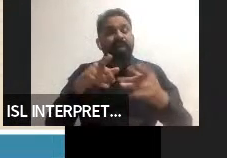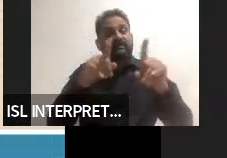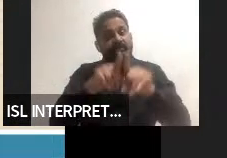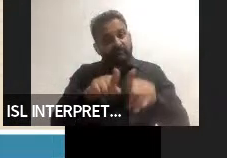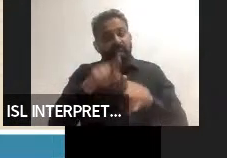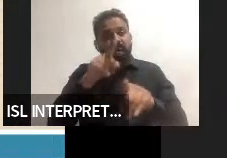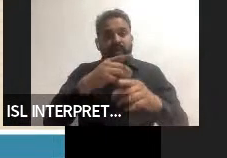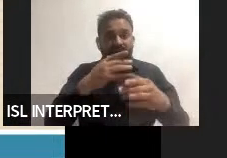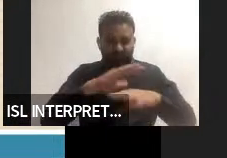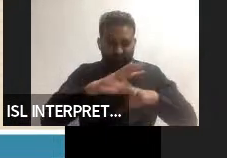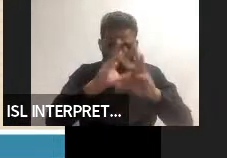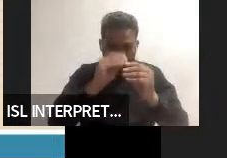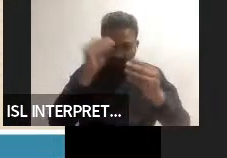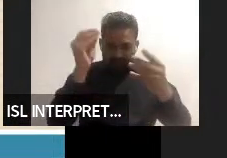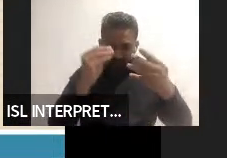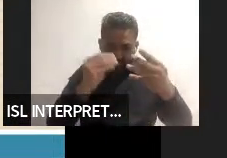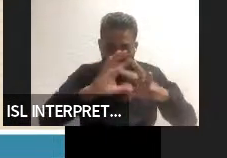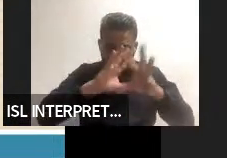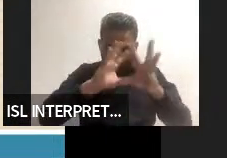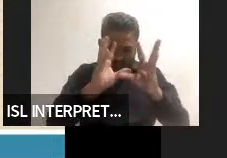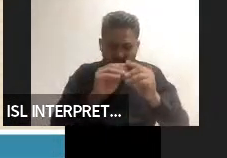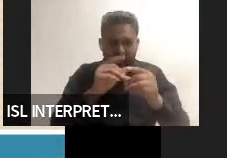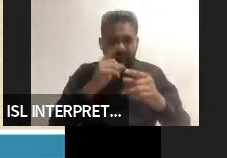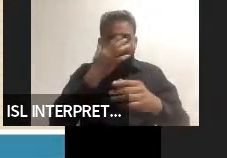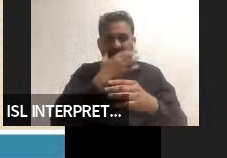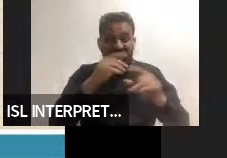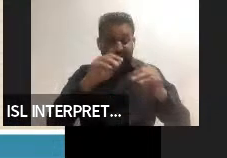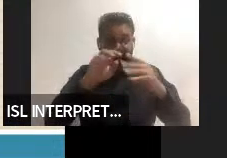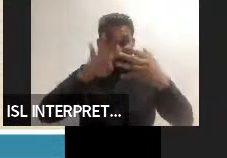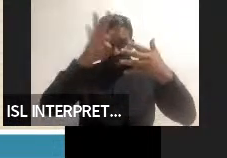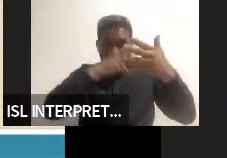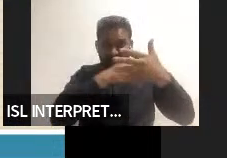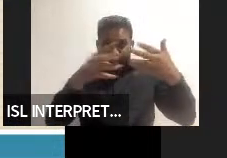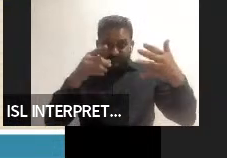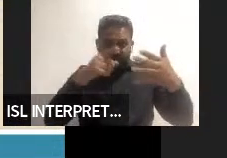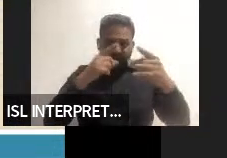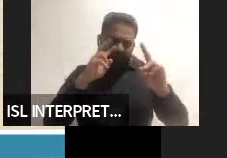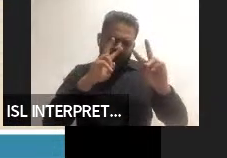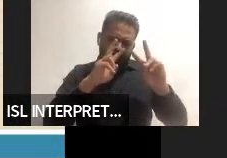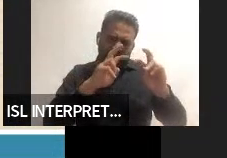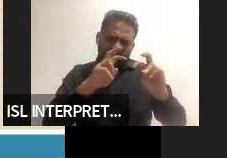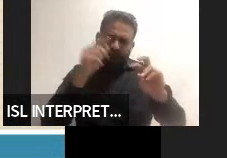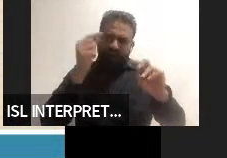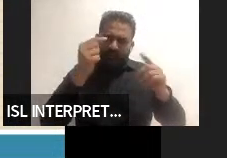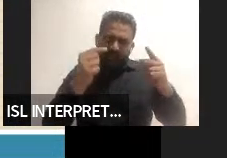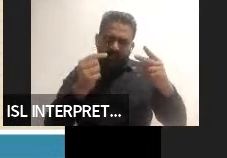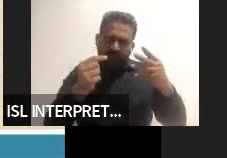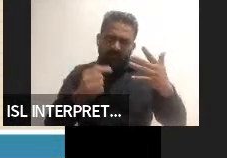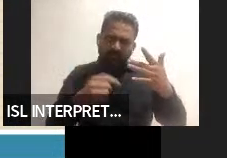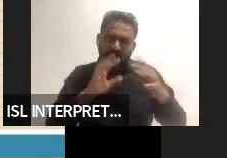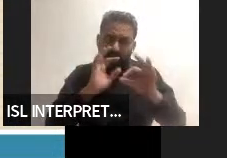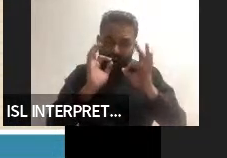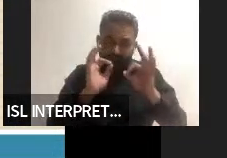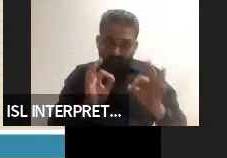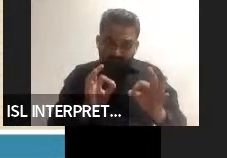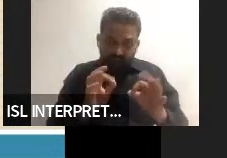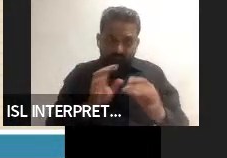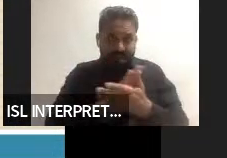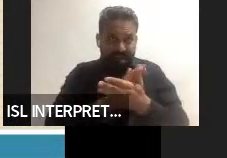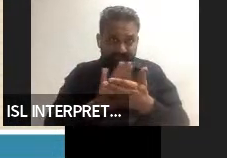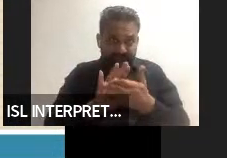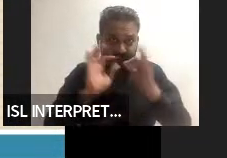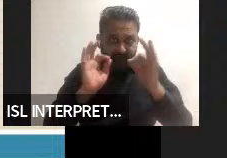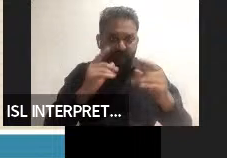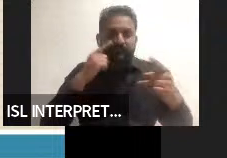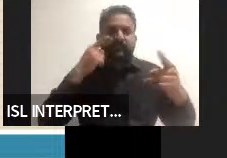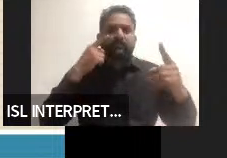all those things. So please check in the table of content. The key point that your table of content should give an indication